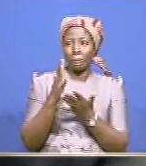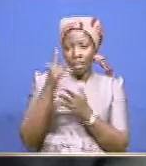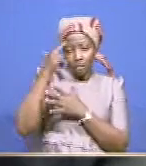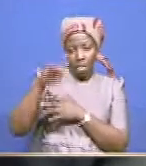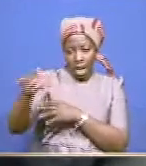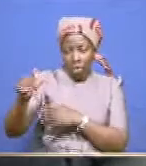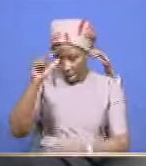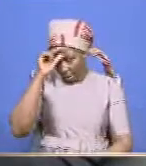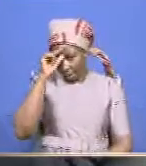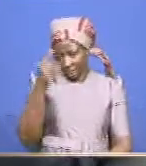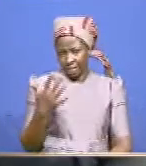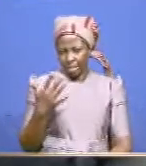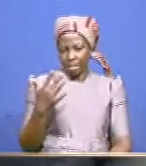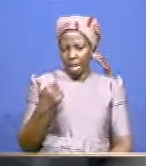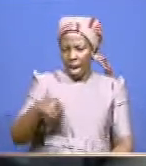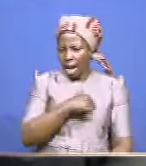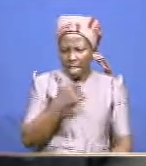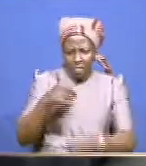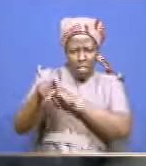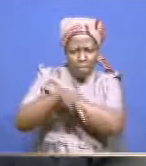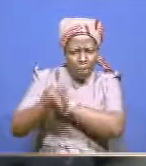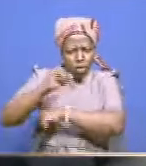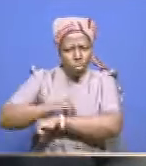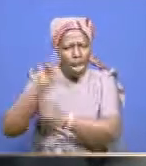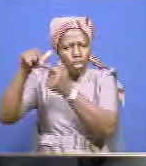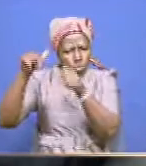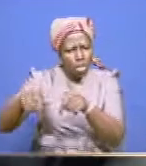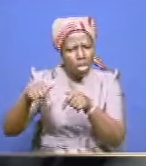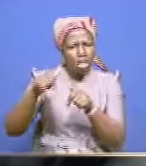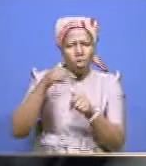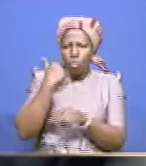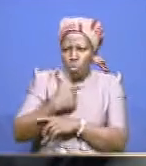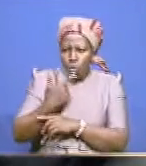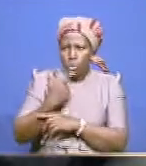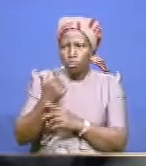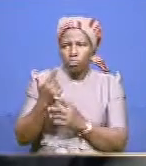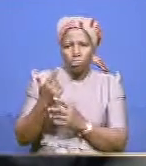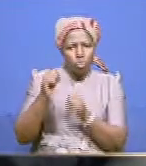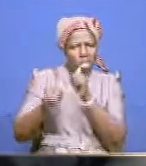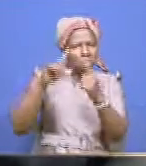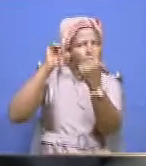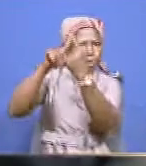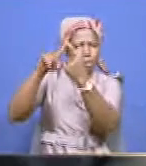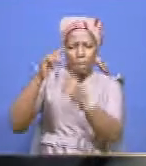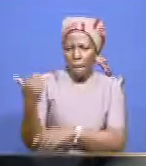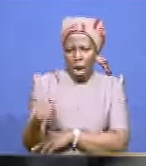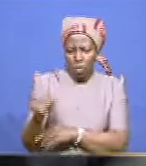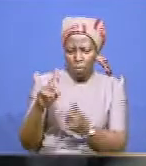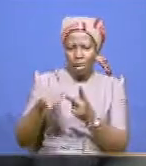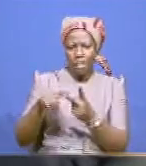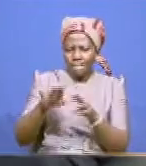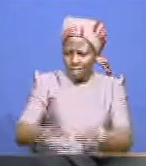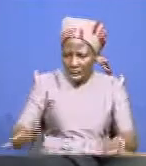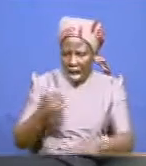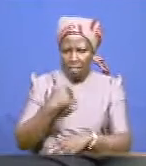county government. Why do we have primary schools up to date that have not been roofed? They have no floor. They CDF.